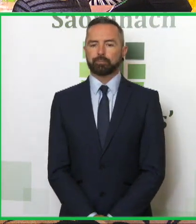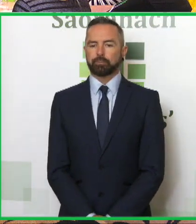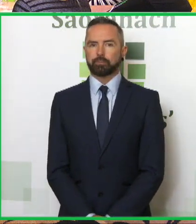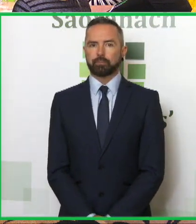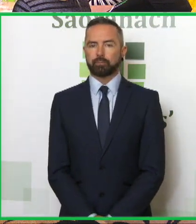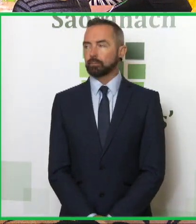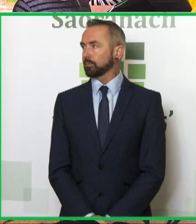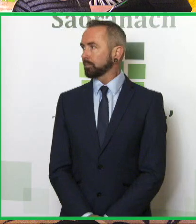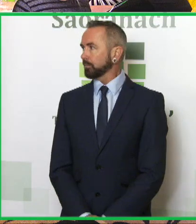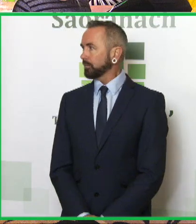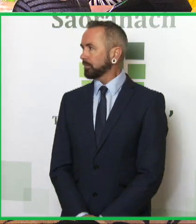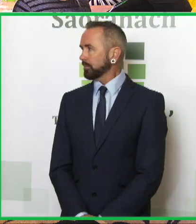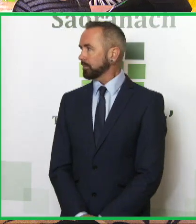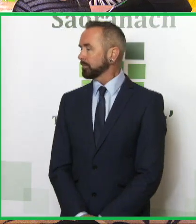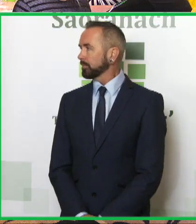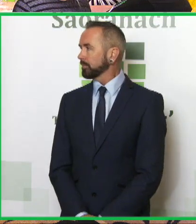so.